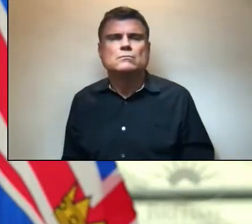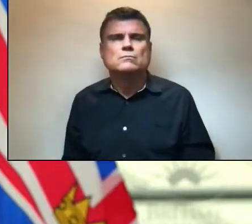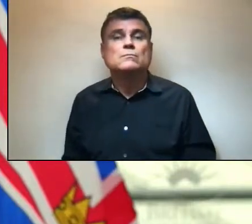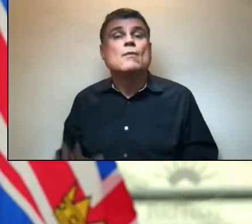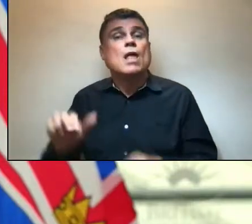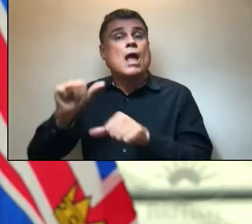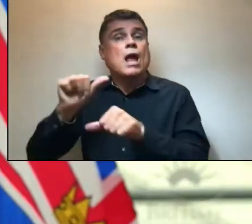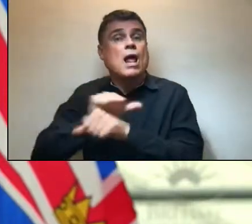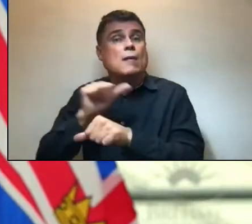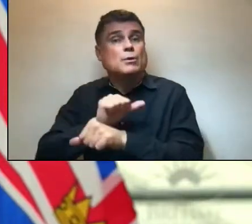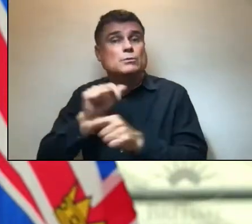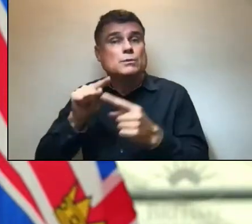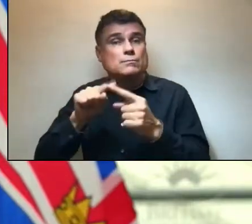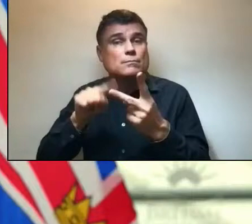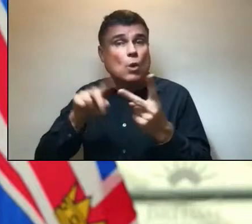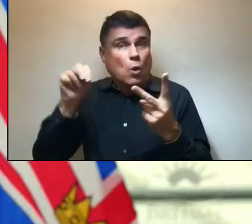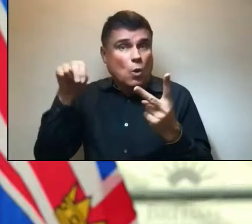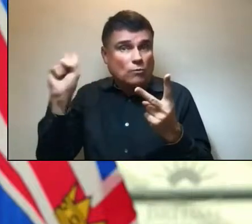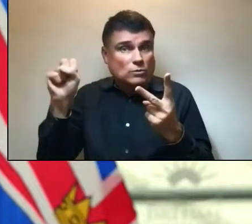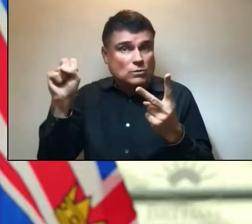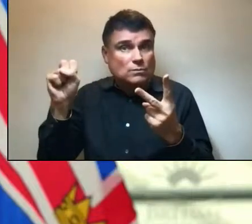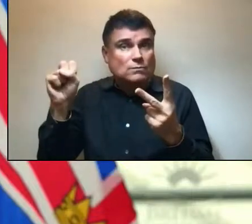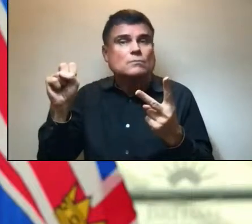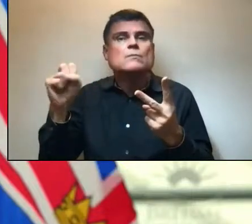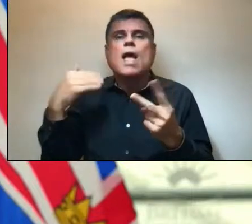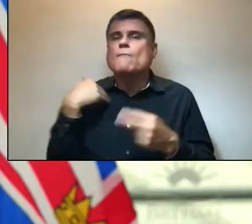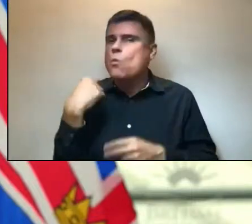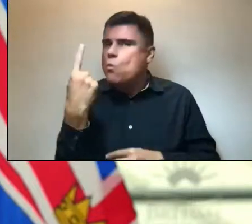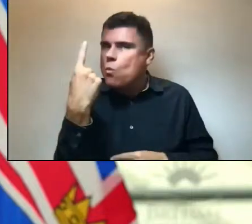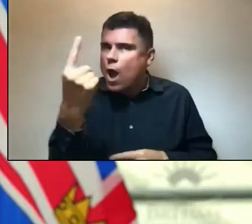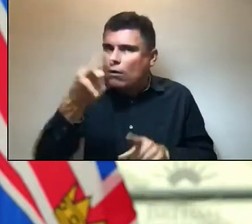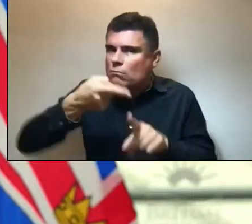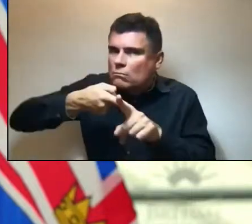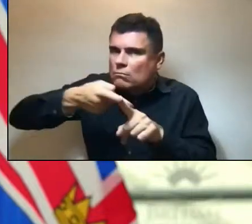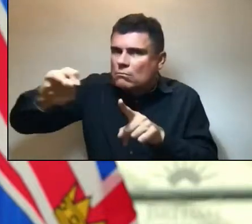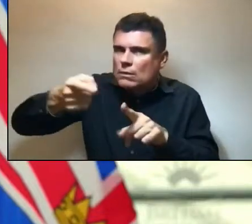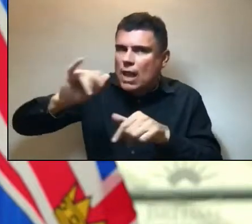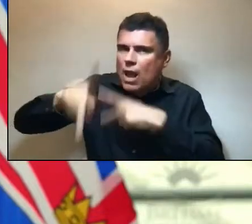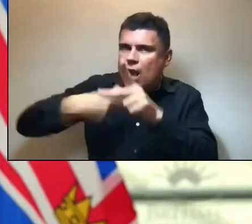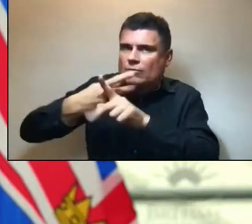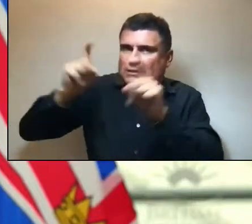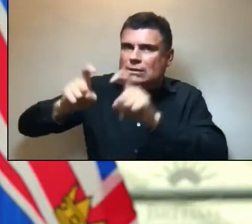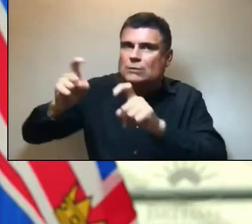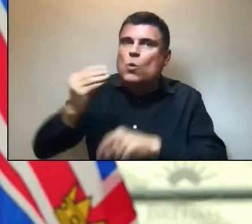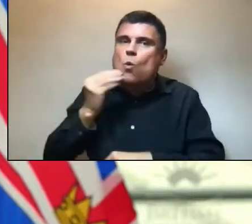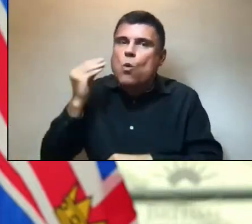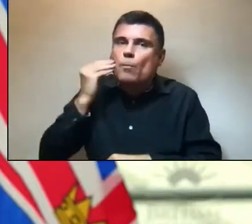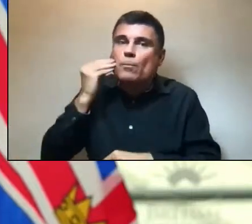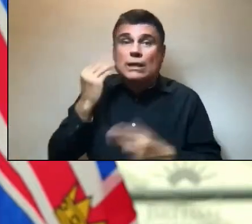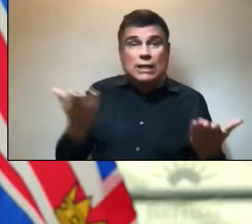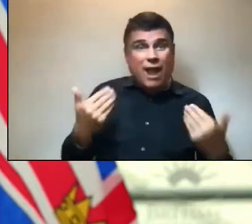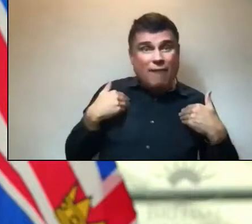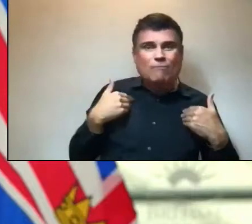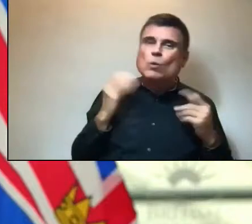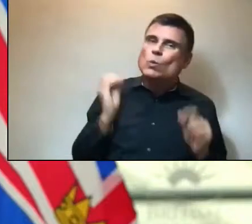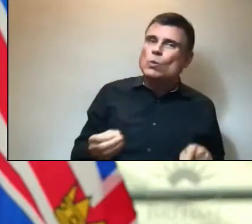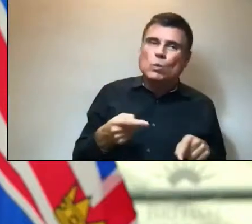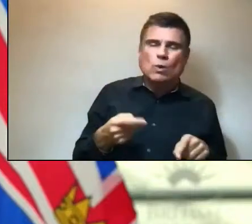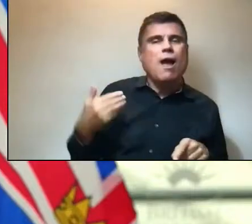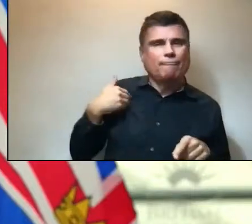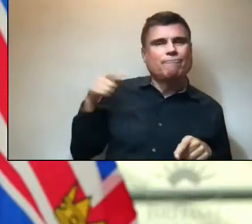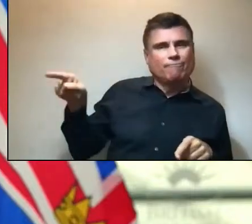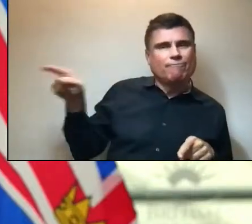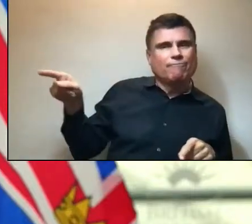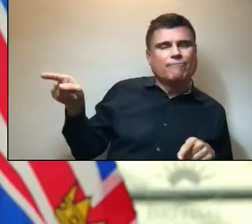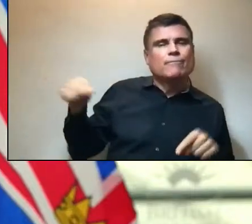in particular, have a type of at-home kit that we don't have in BC. We were a kit that's more amenable to